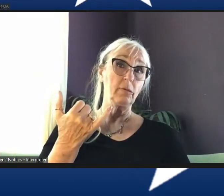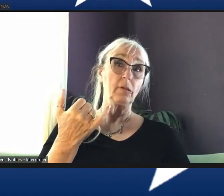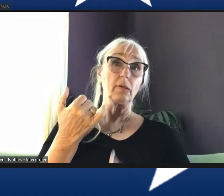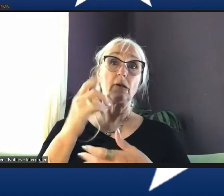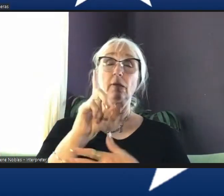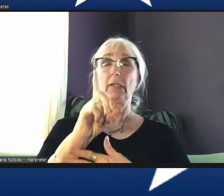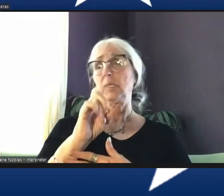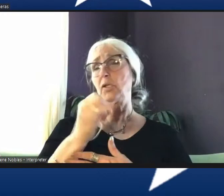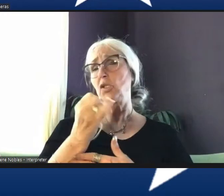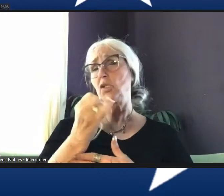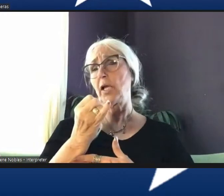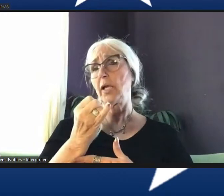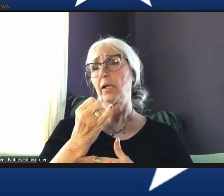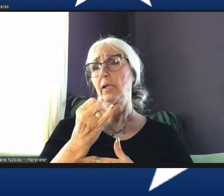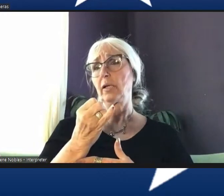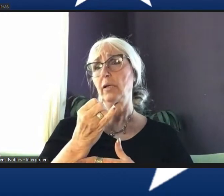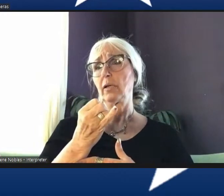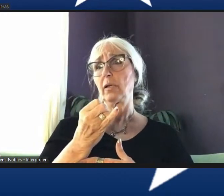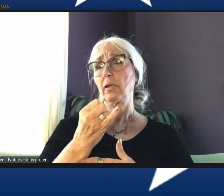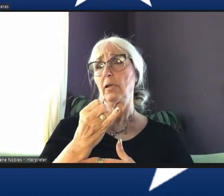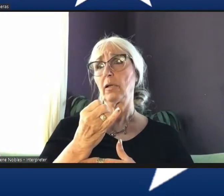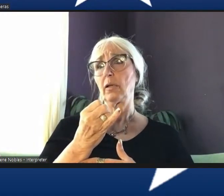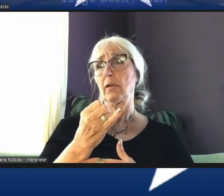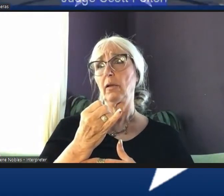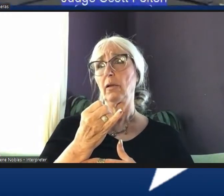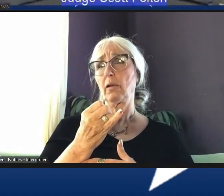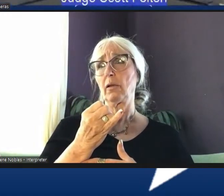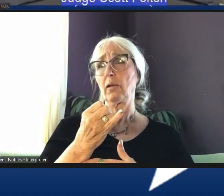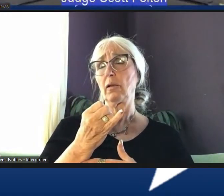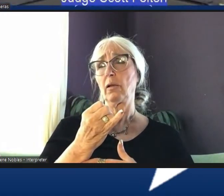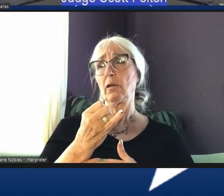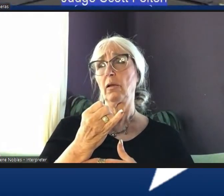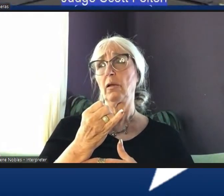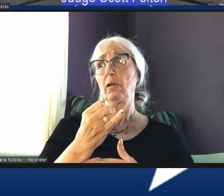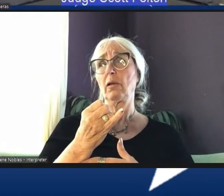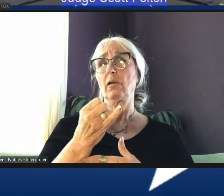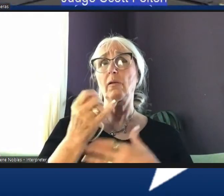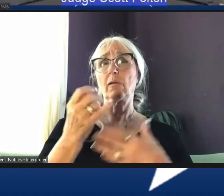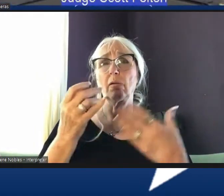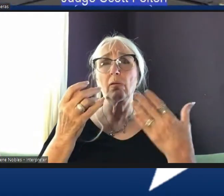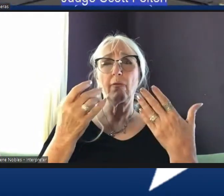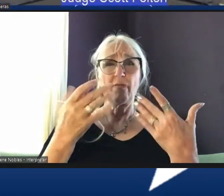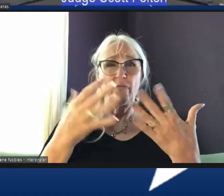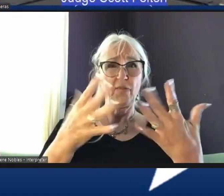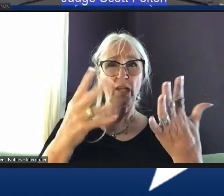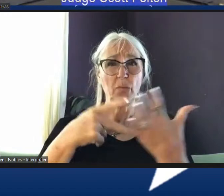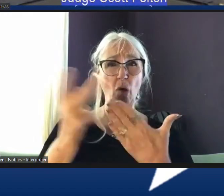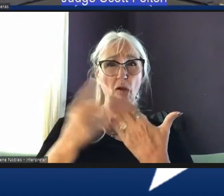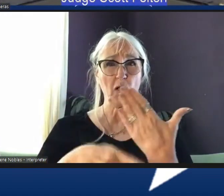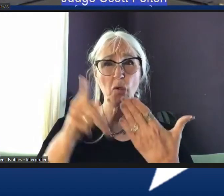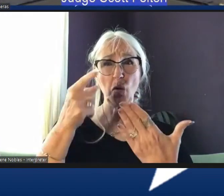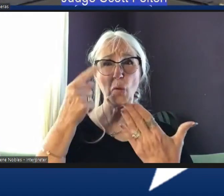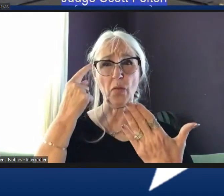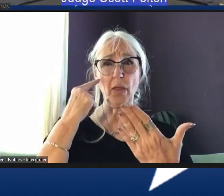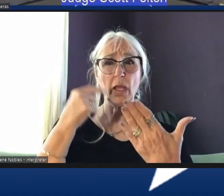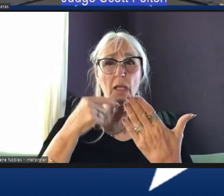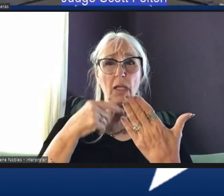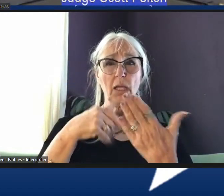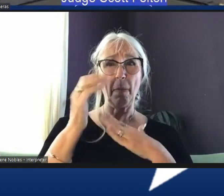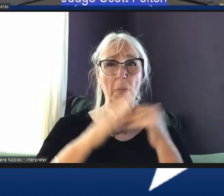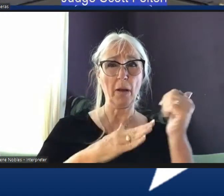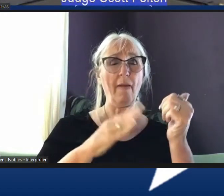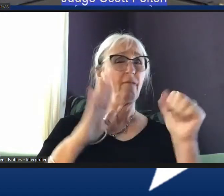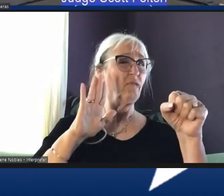TJ, before we call the vote, once we finish this project, would you say that this building is fully renovated?